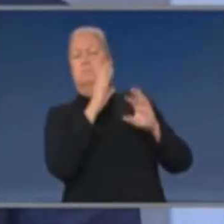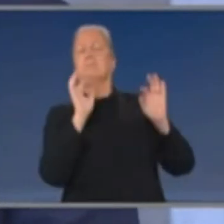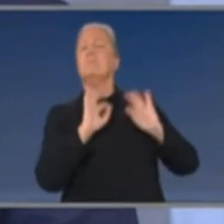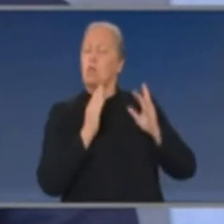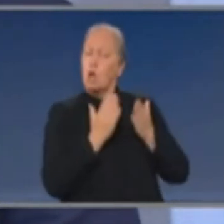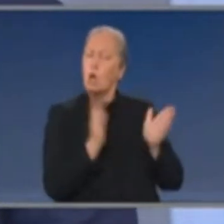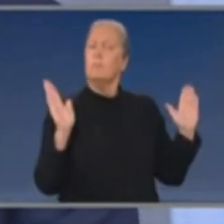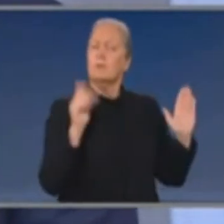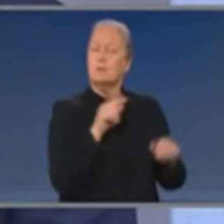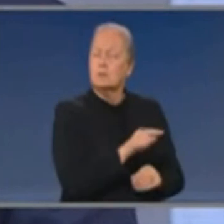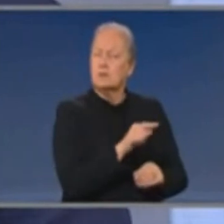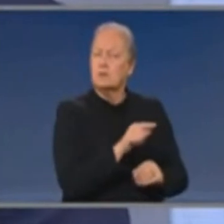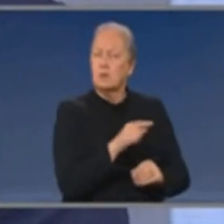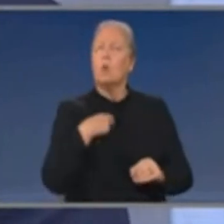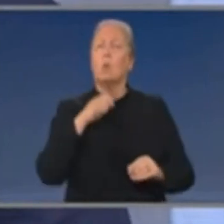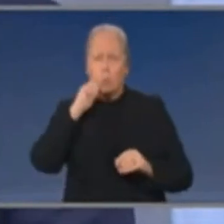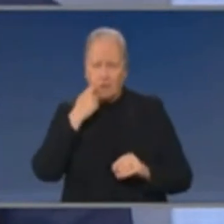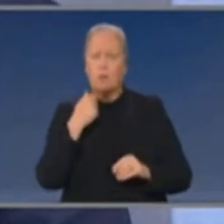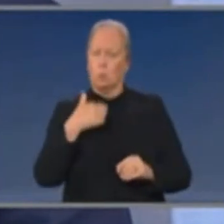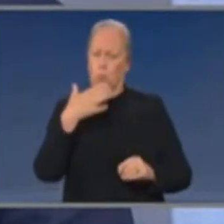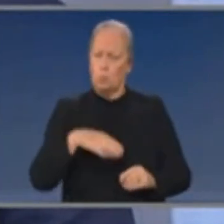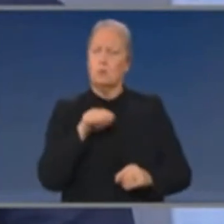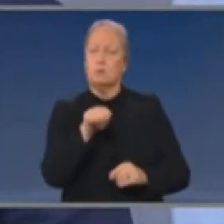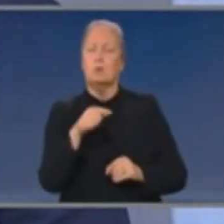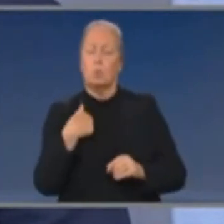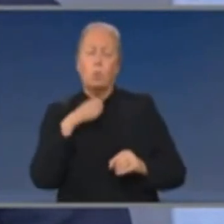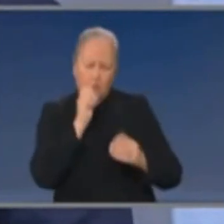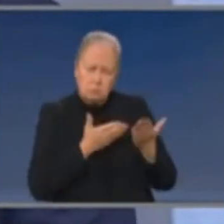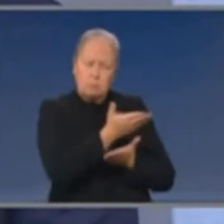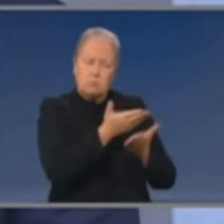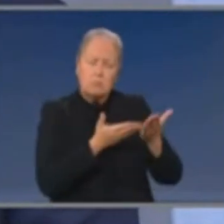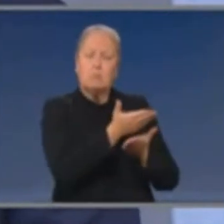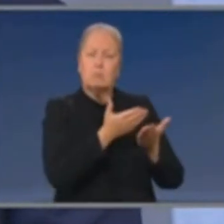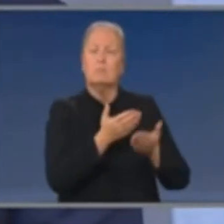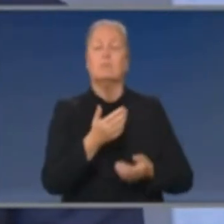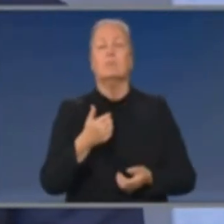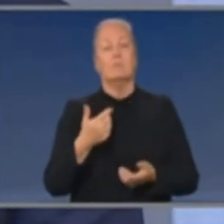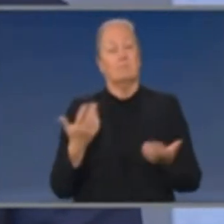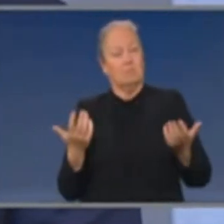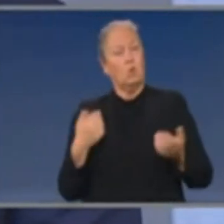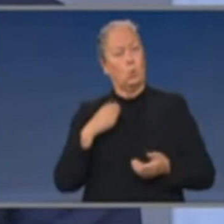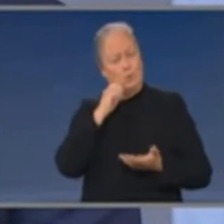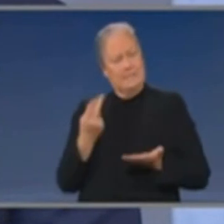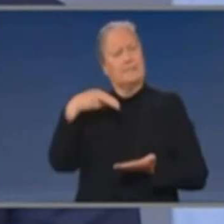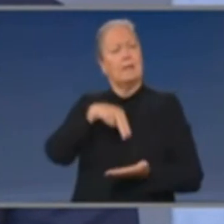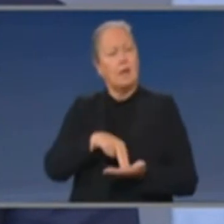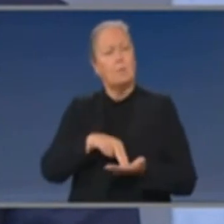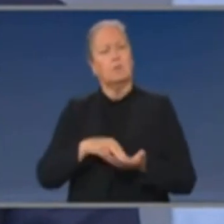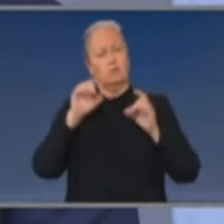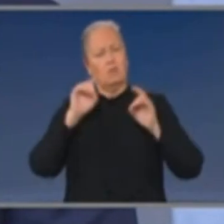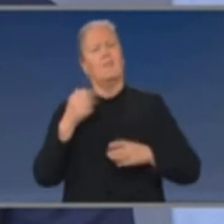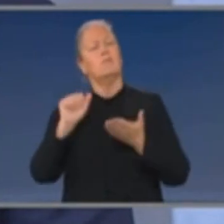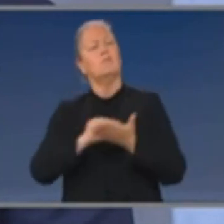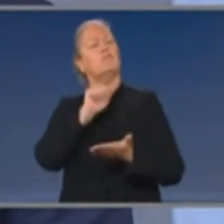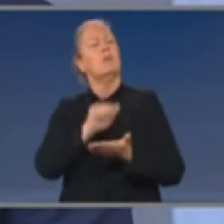and our own statements, but we'll say it the Australian way, we'll say it the way that's in our interest to make those statements, and we'll continue to adopt a